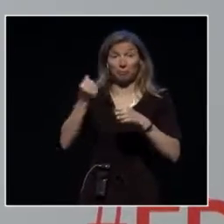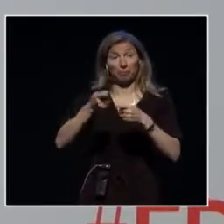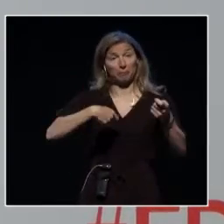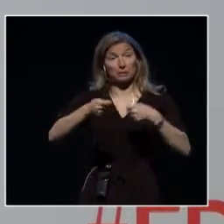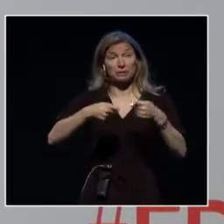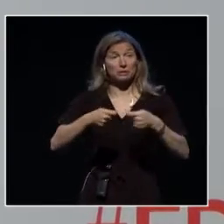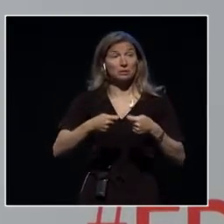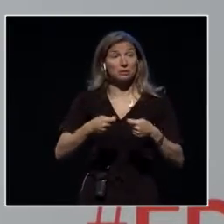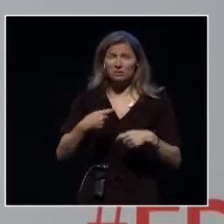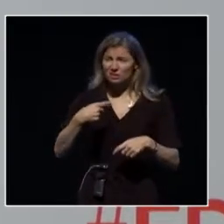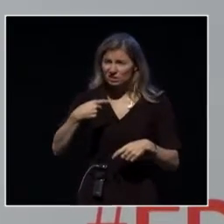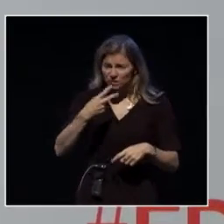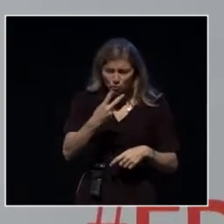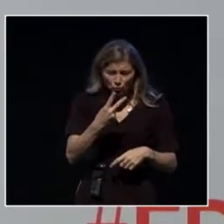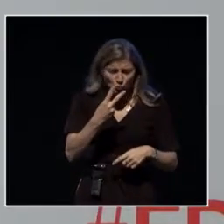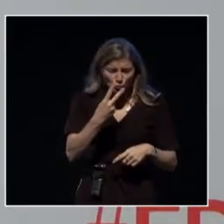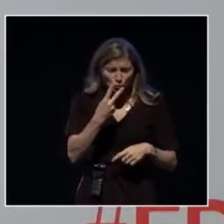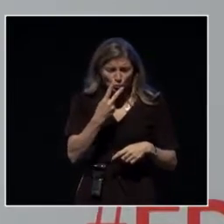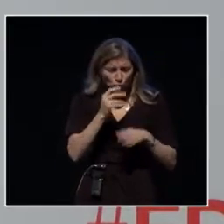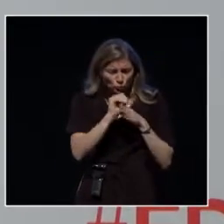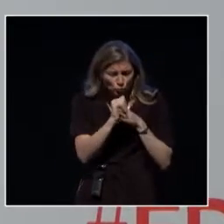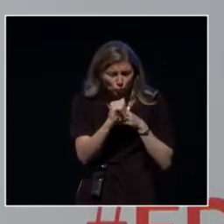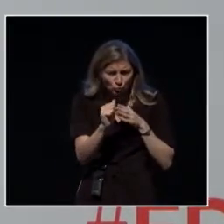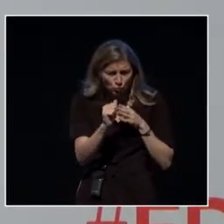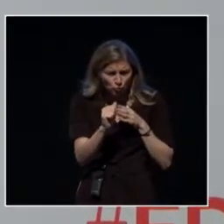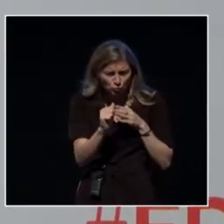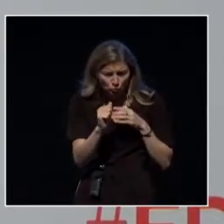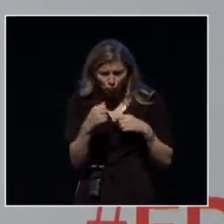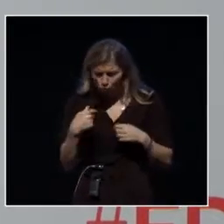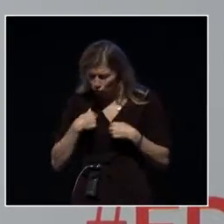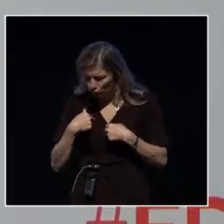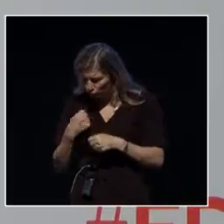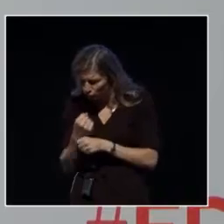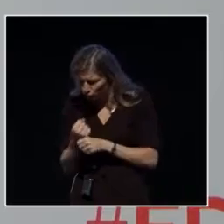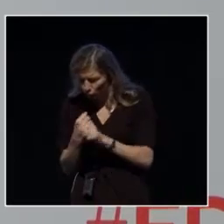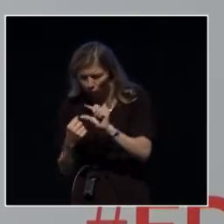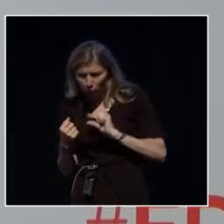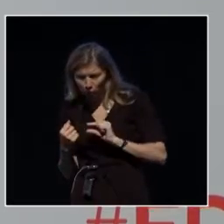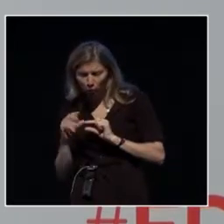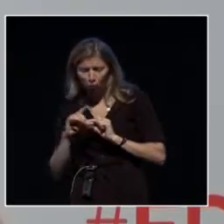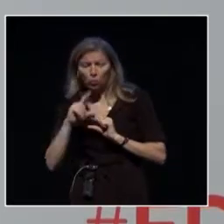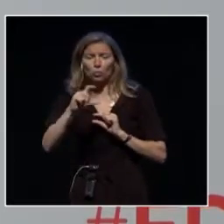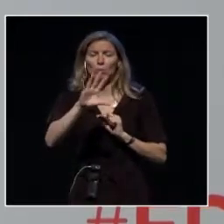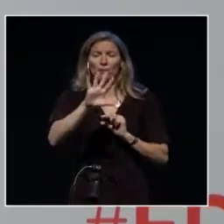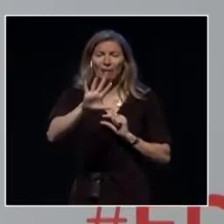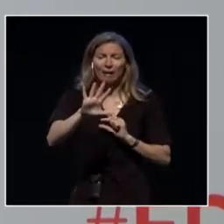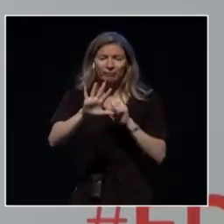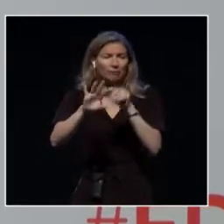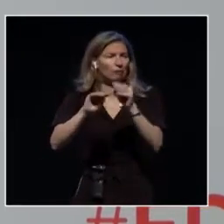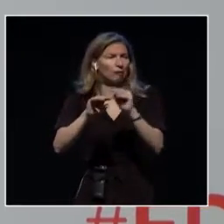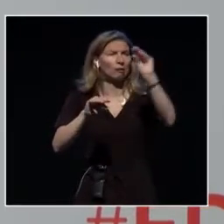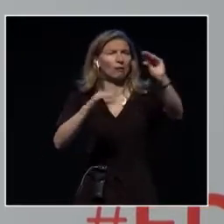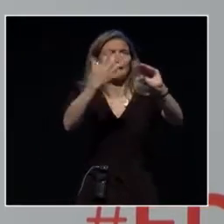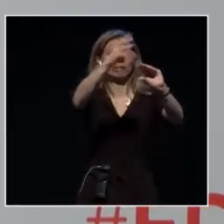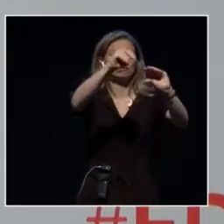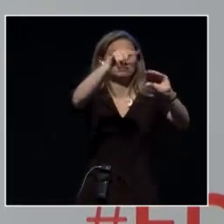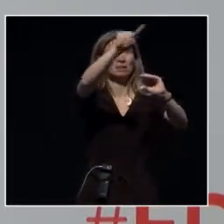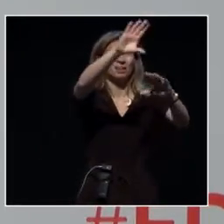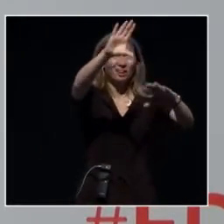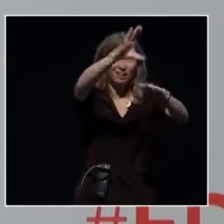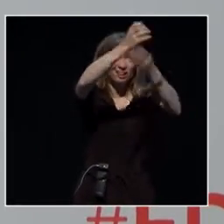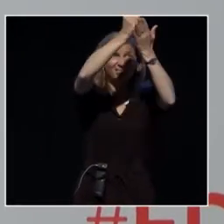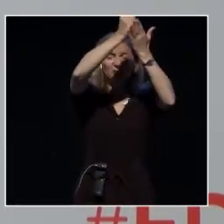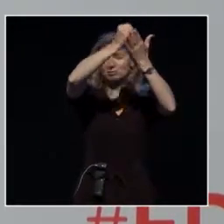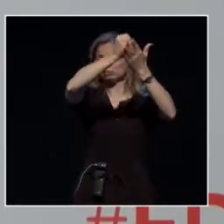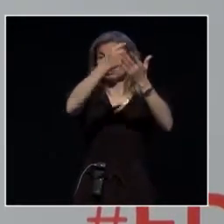day workers selling the product for $5 to Europe and somebody selling it to $50, make all the money for themselves. I'm not in